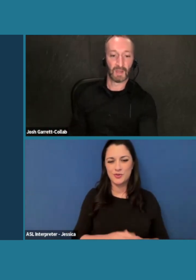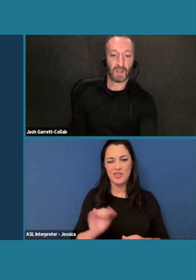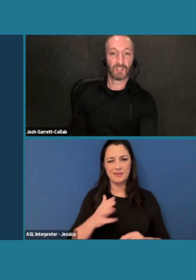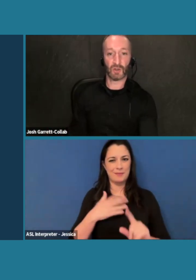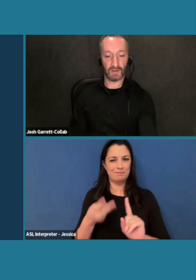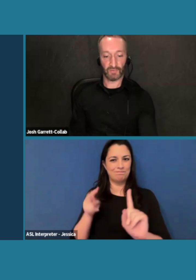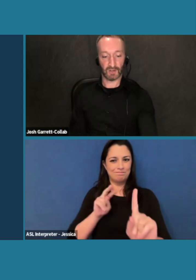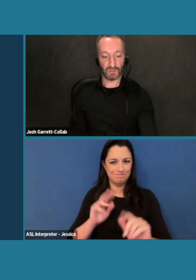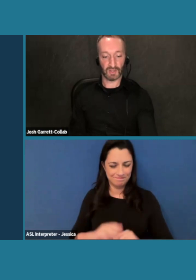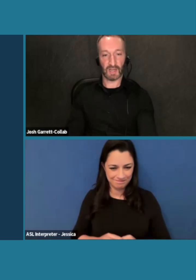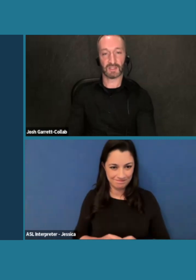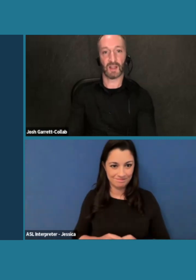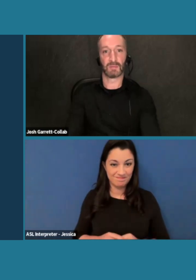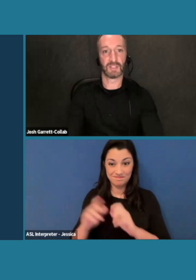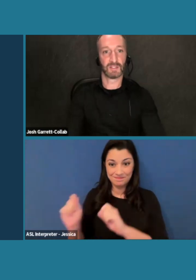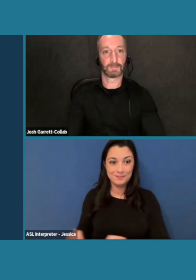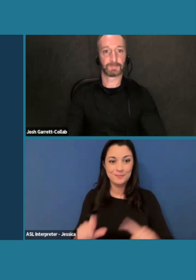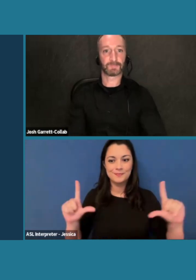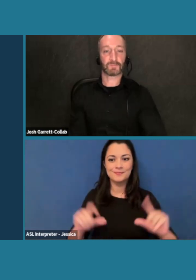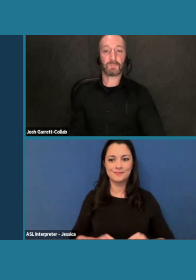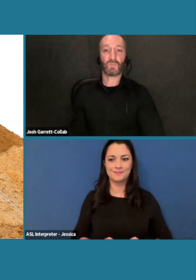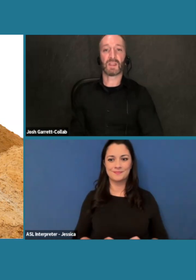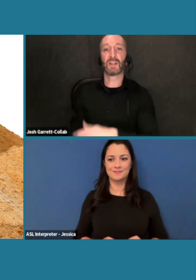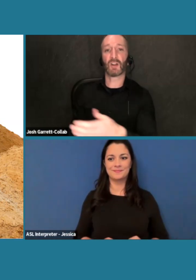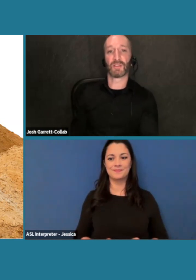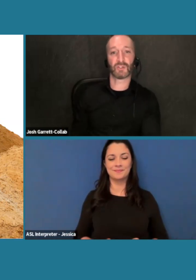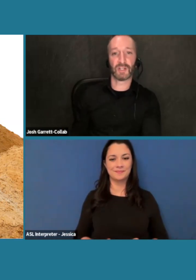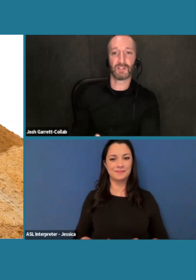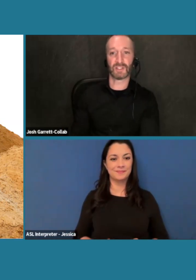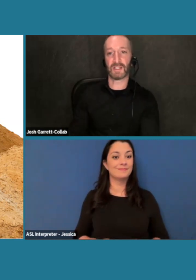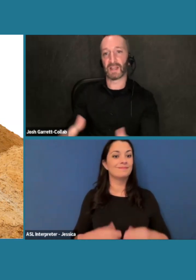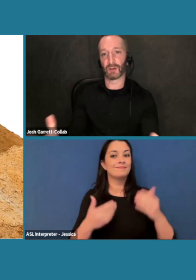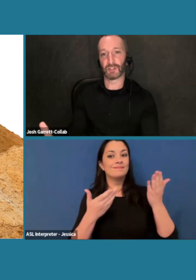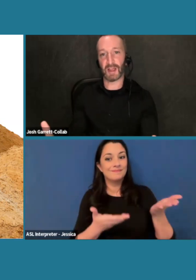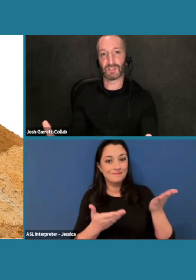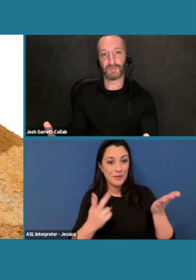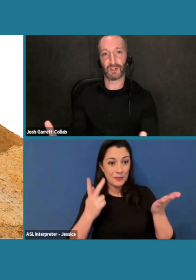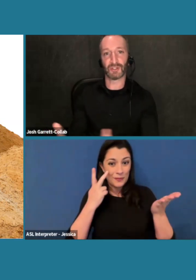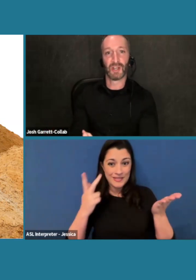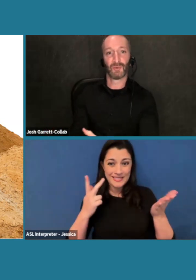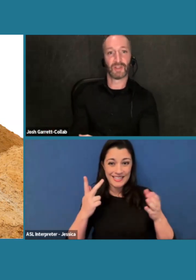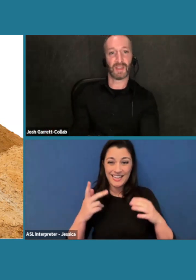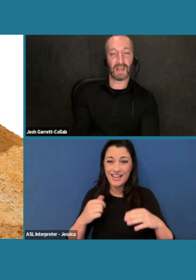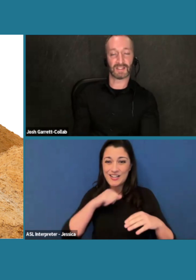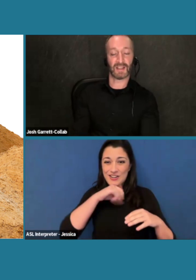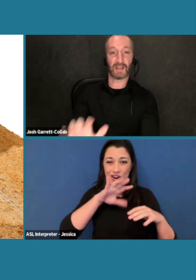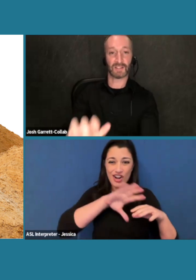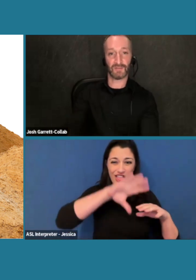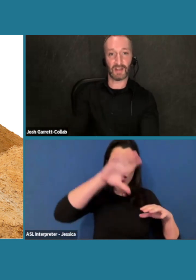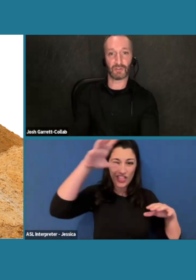interpreter. So if we could go to the next slide, please. Here on the screen, you'll see a large mound of dirt with